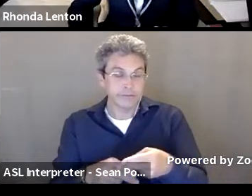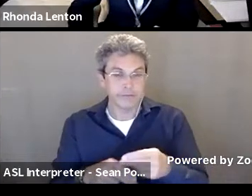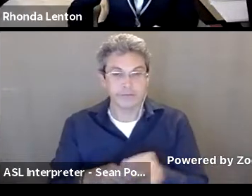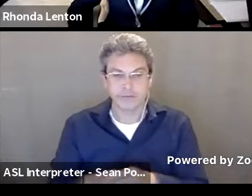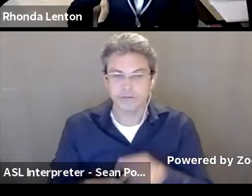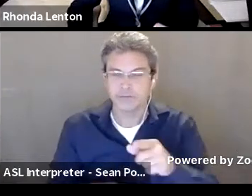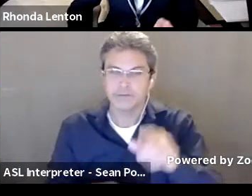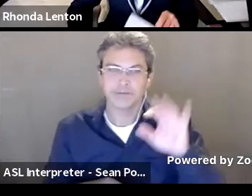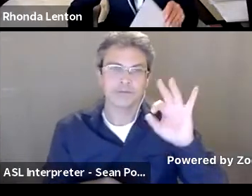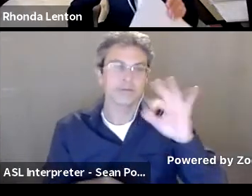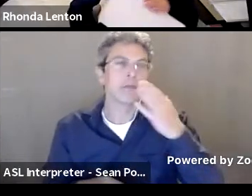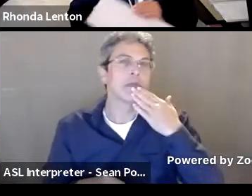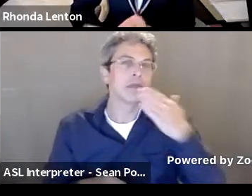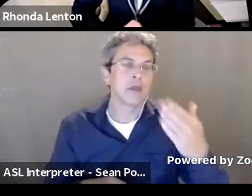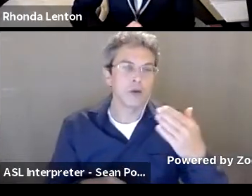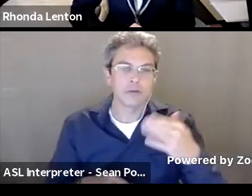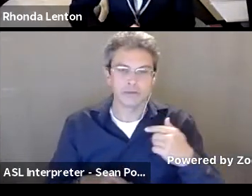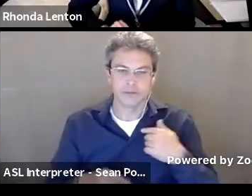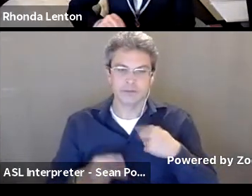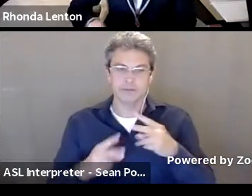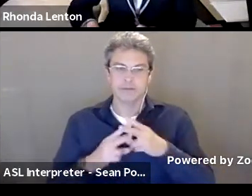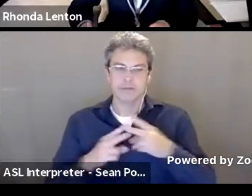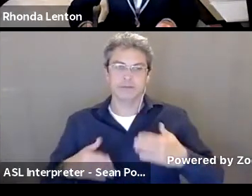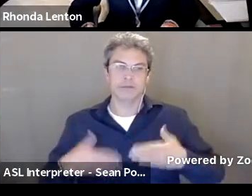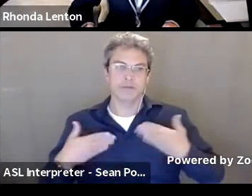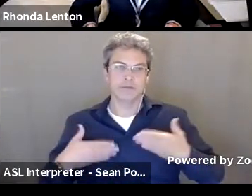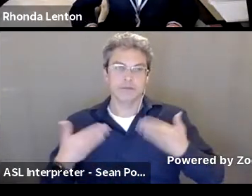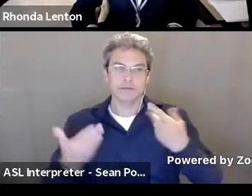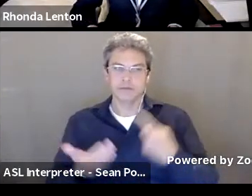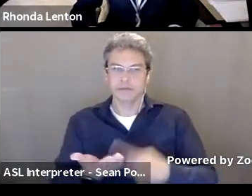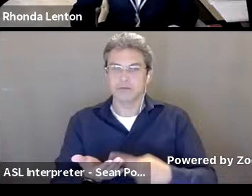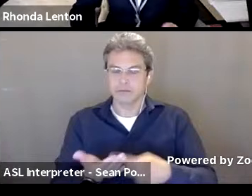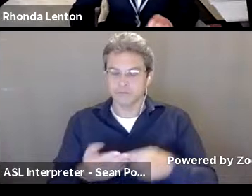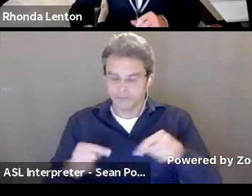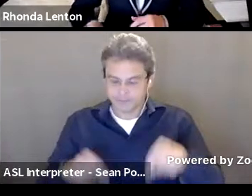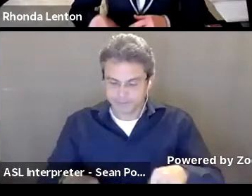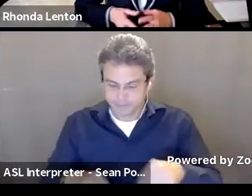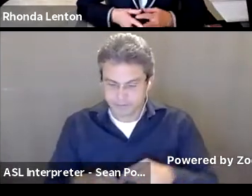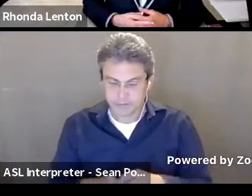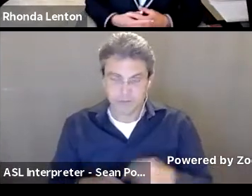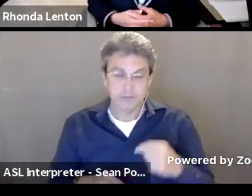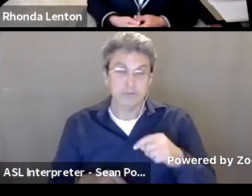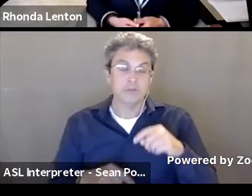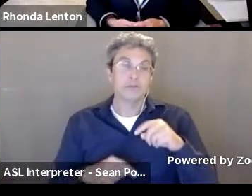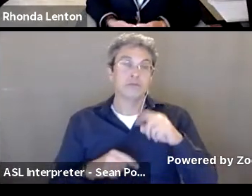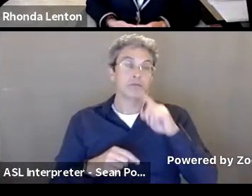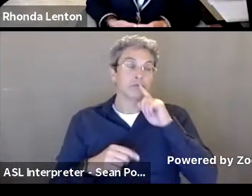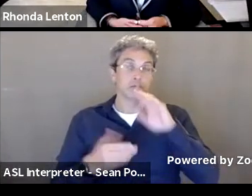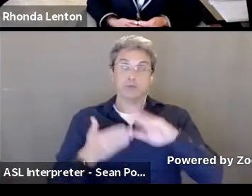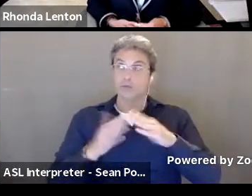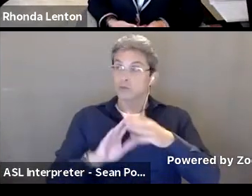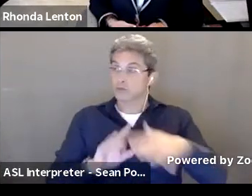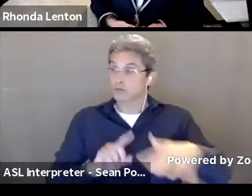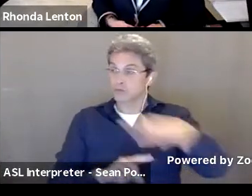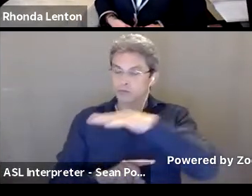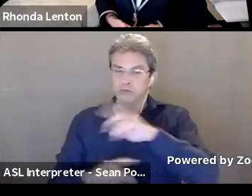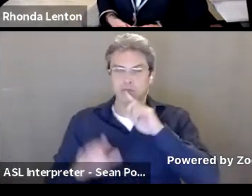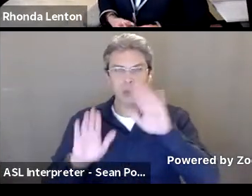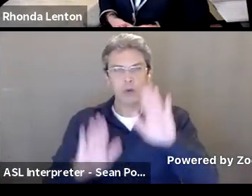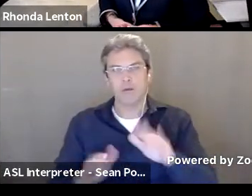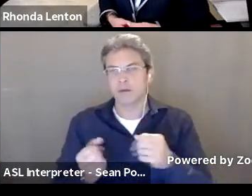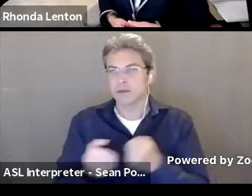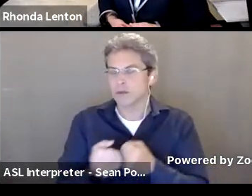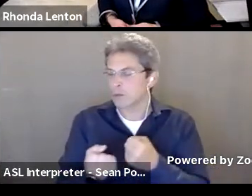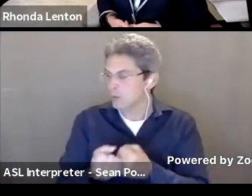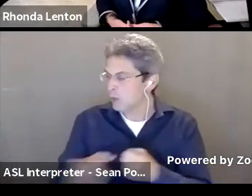Thank you very much, Rhonda. I'm very pleased to talk about this. We've had tremendous support from our community, and again,